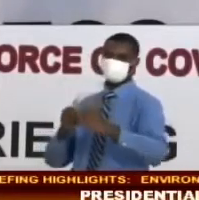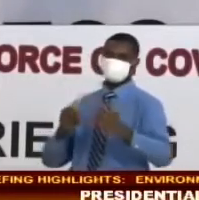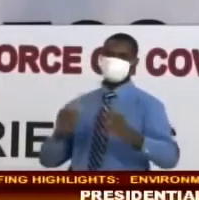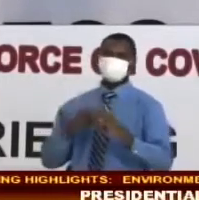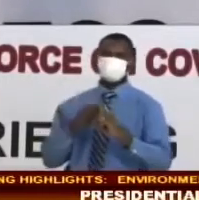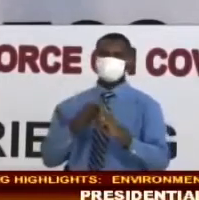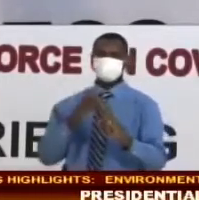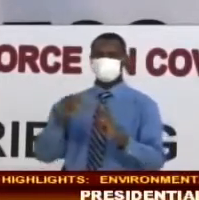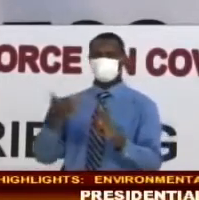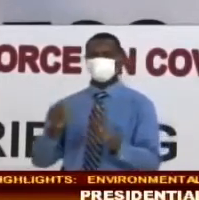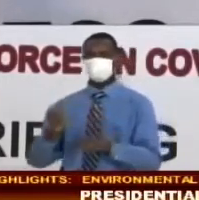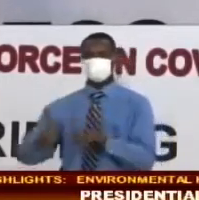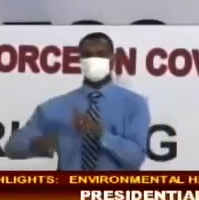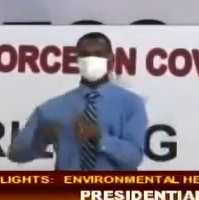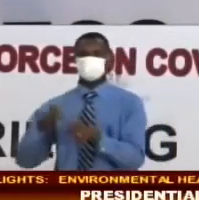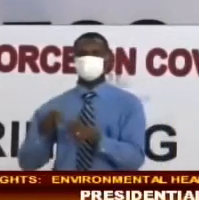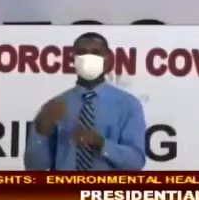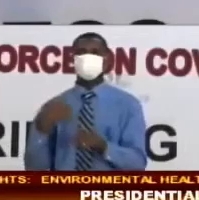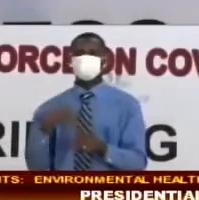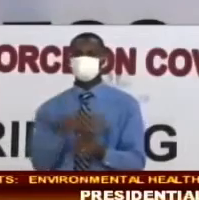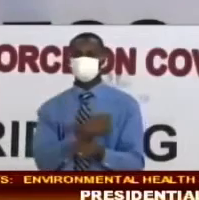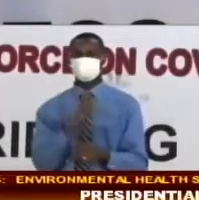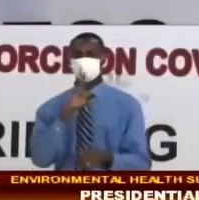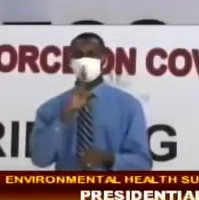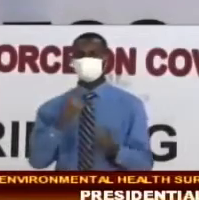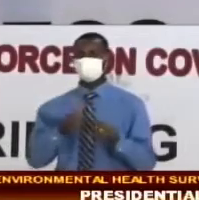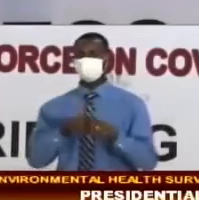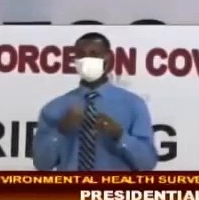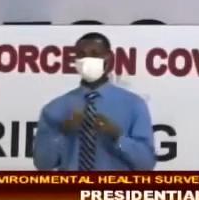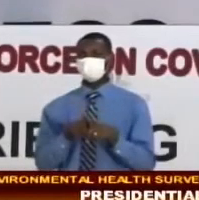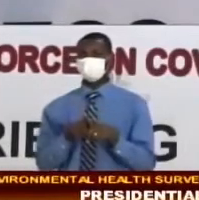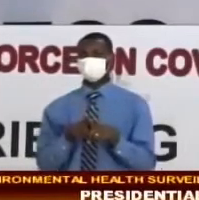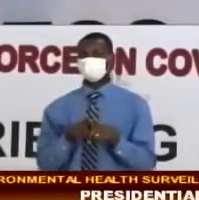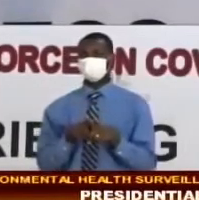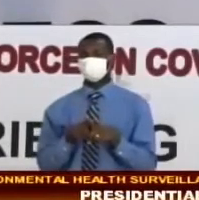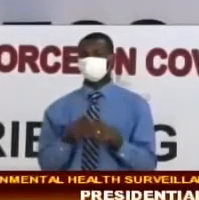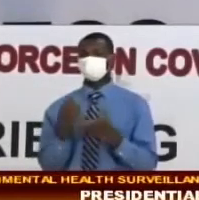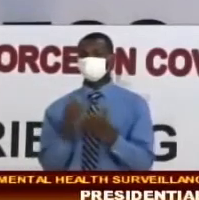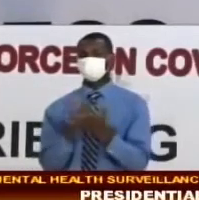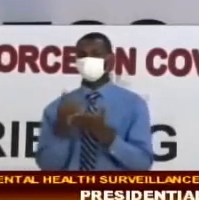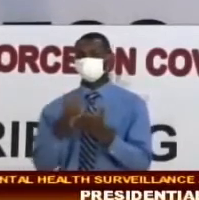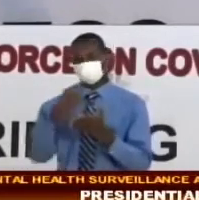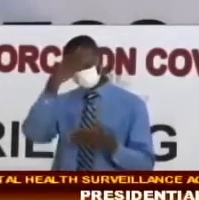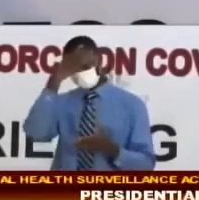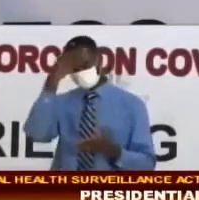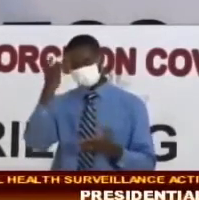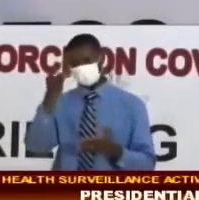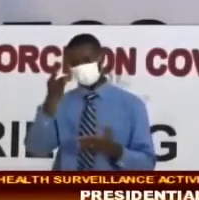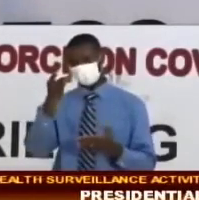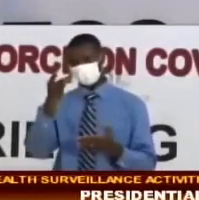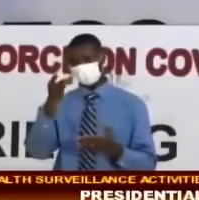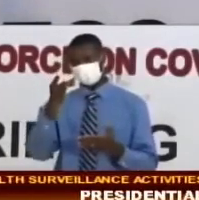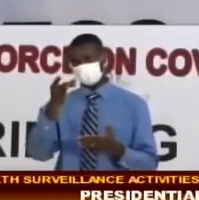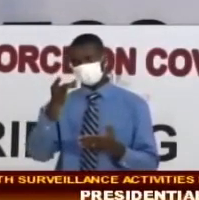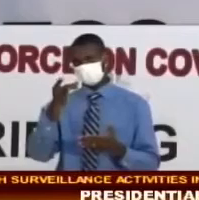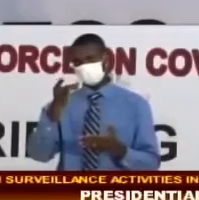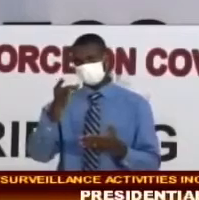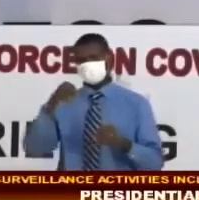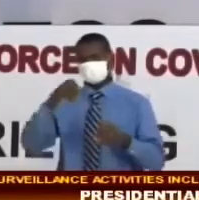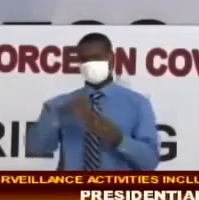others. We have also today discussed the Kano issue in detail at our PTF